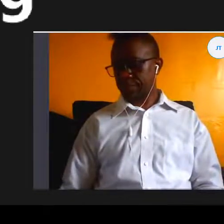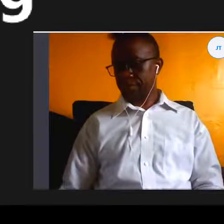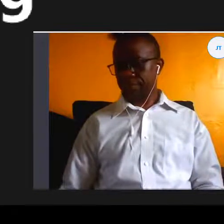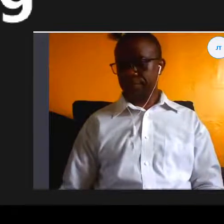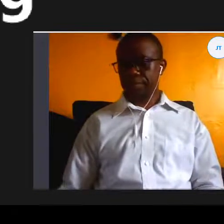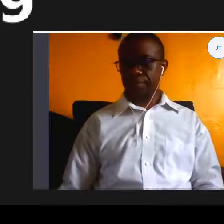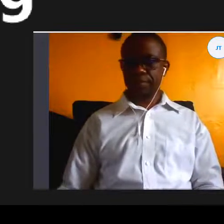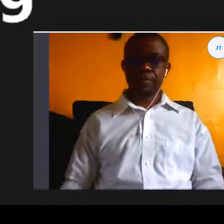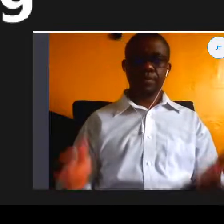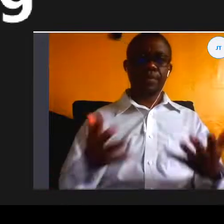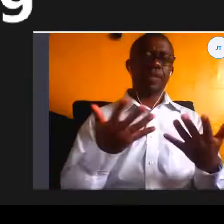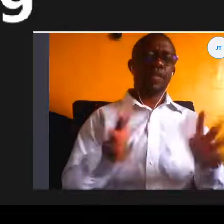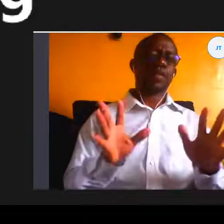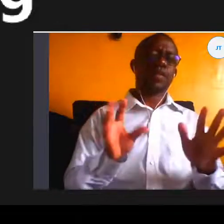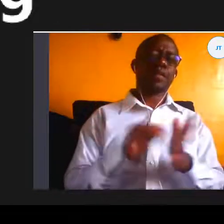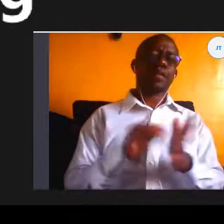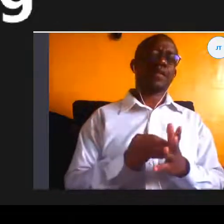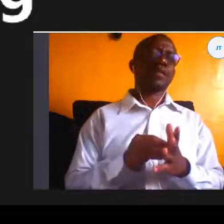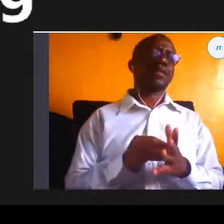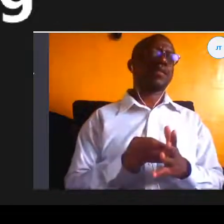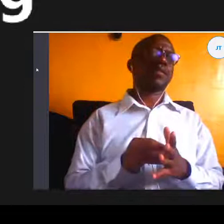Maximilian, we lost you again.